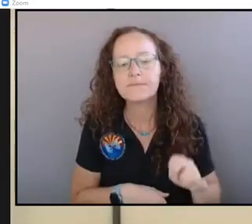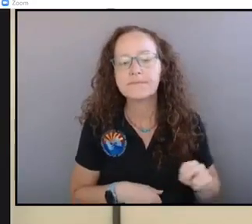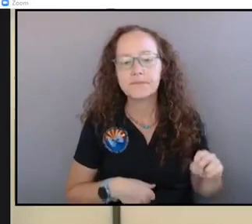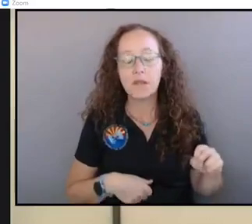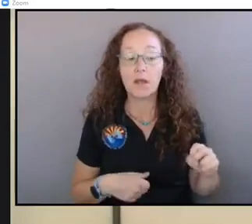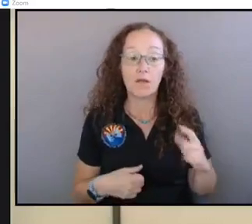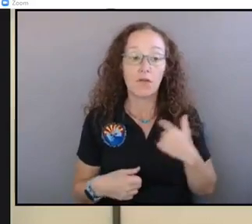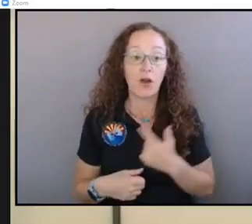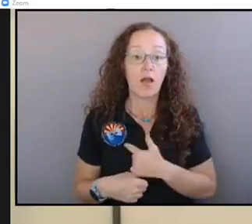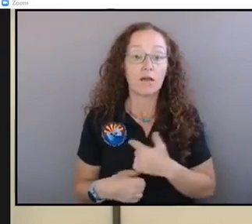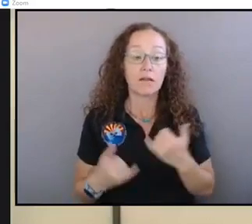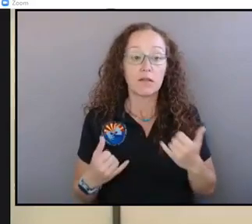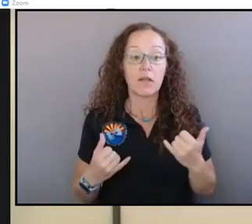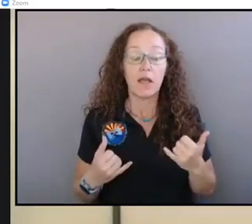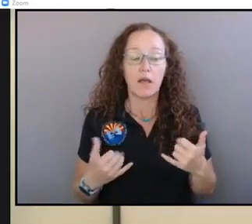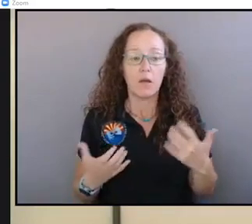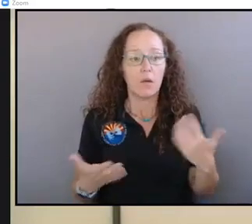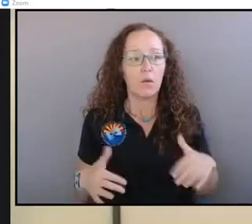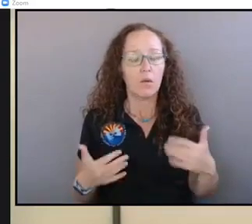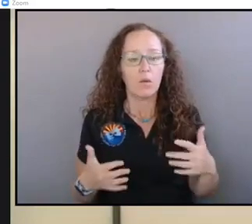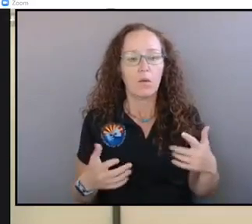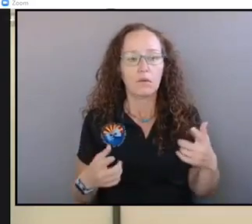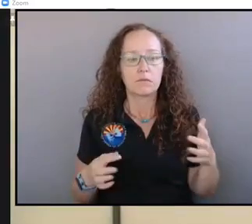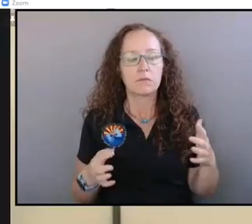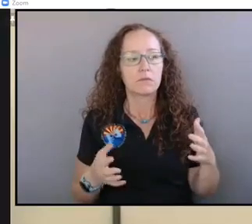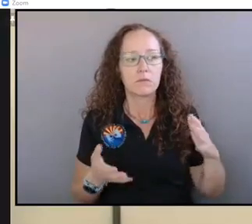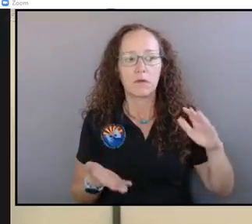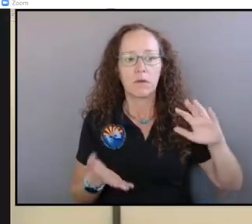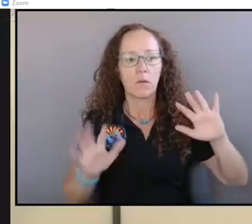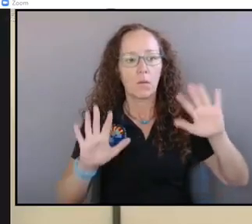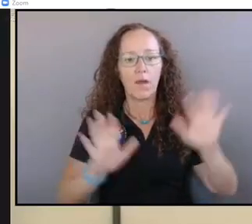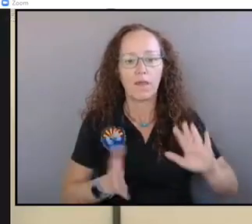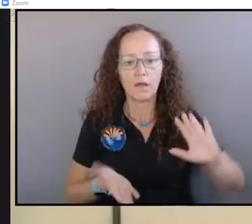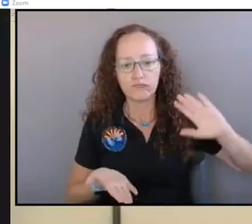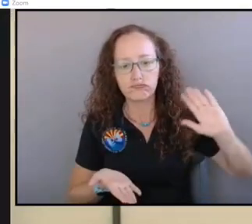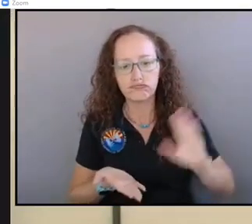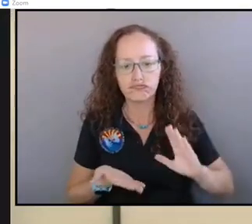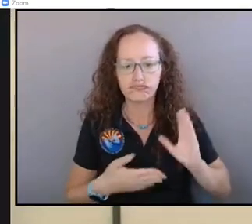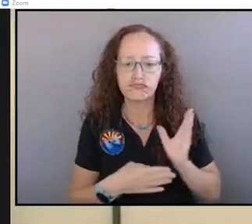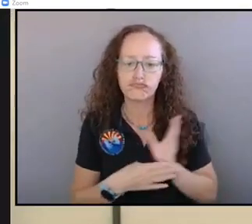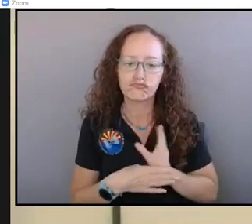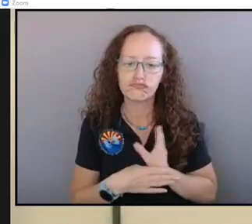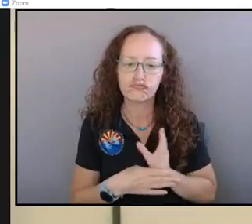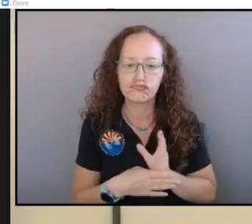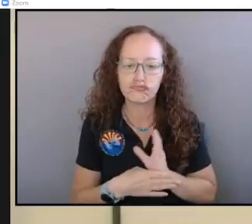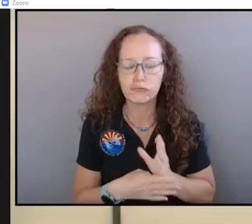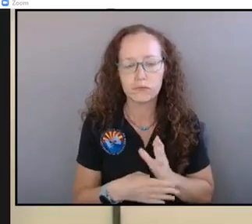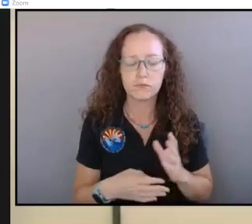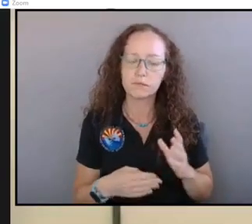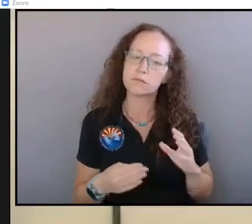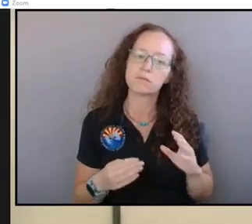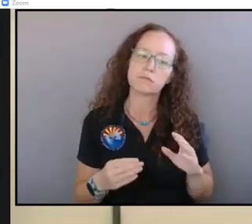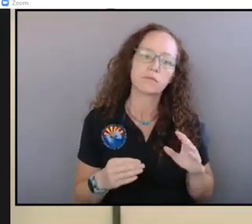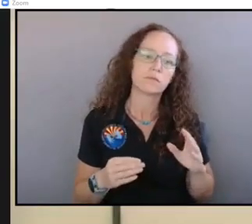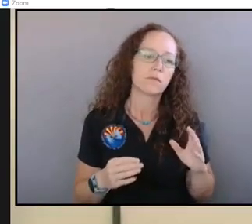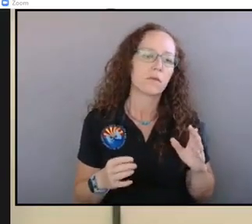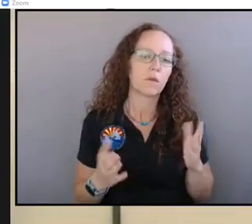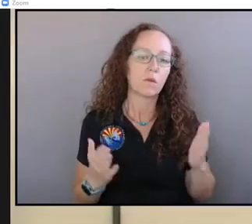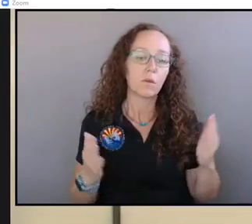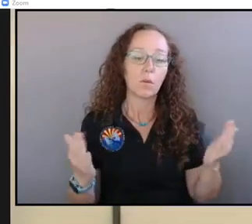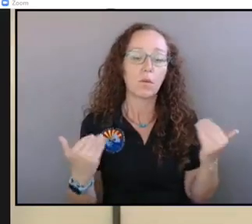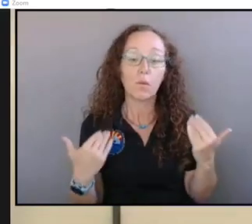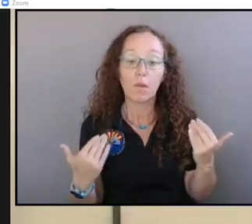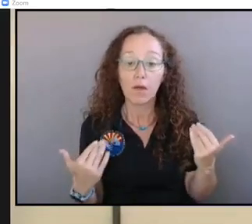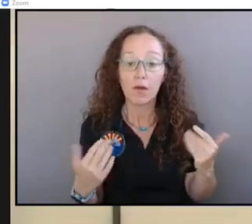moderation of the weather. The cooler weather, the winds dying down, no more red flag warning.